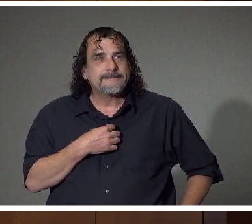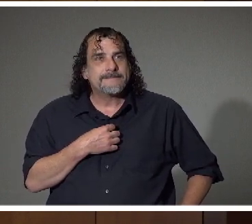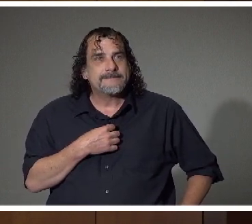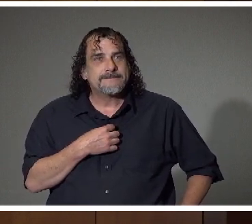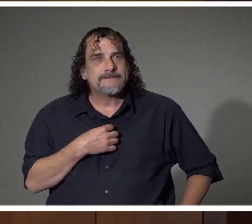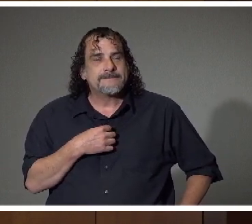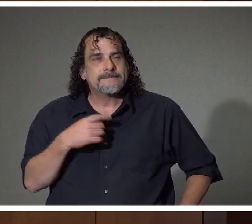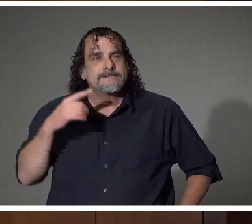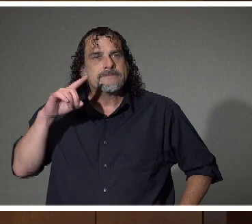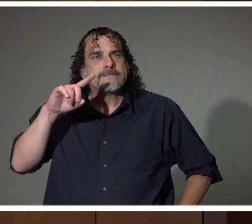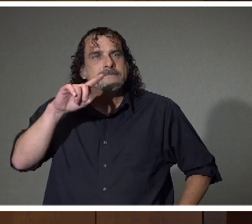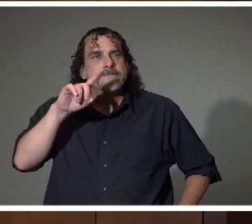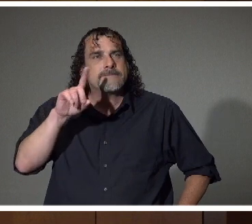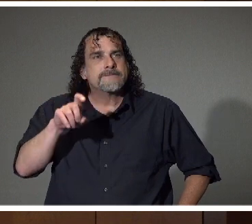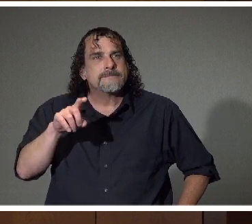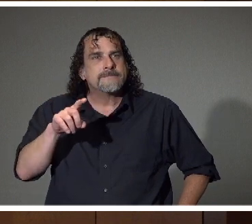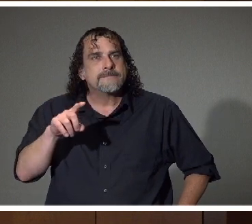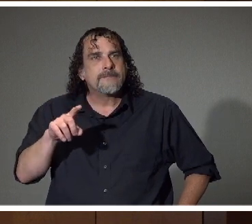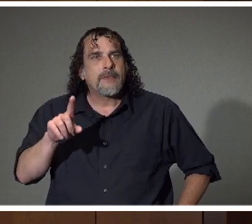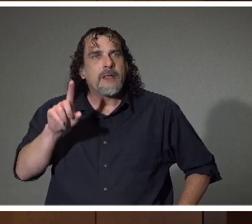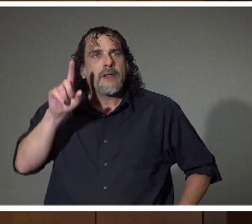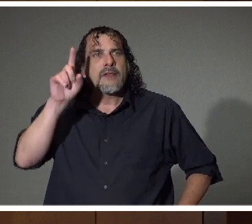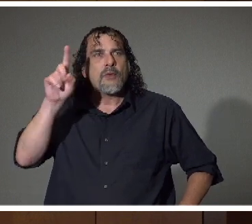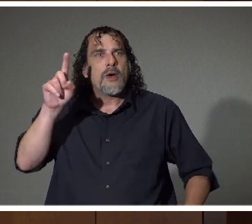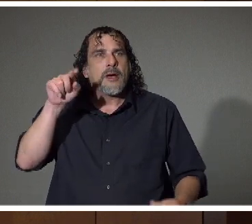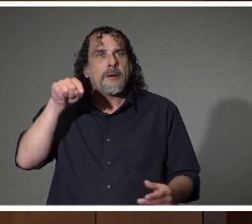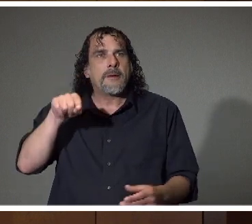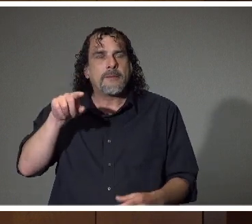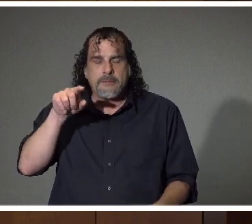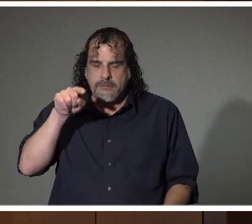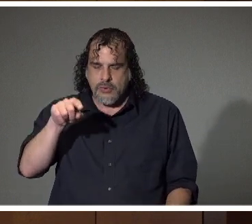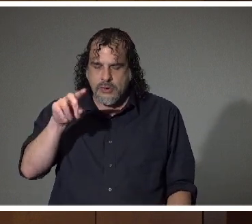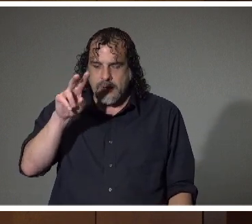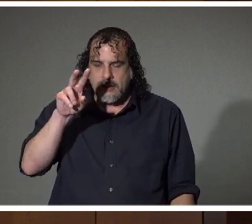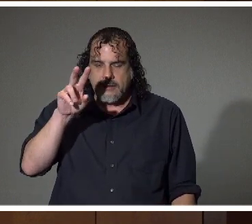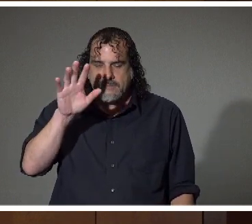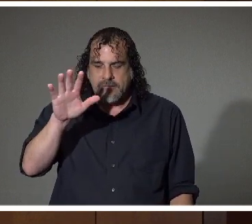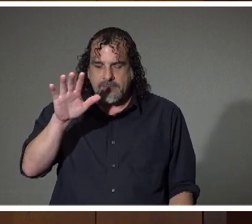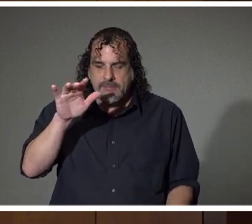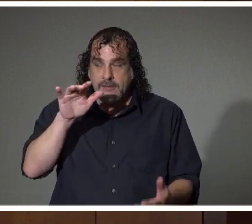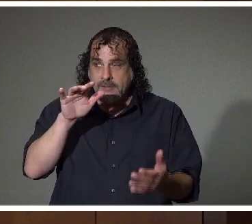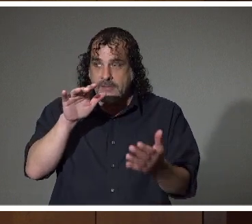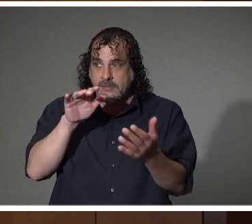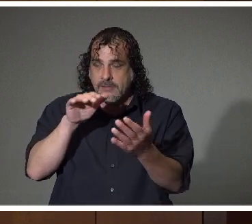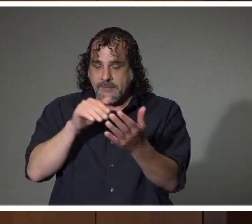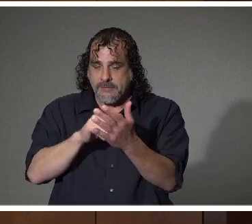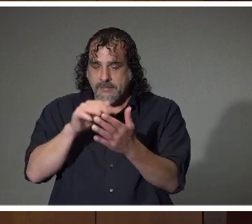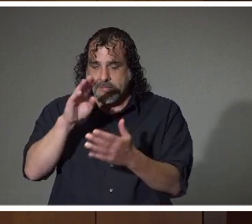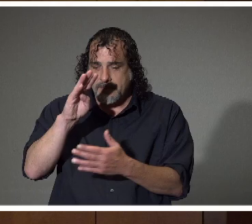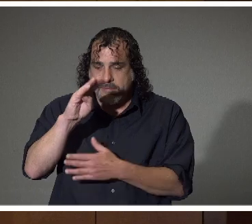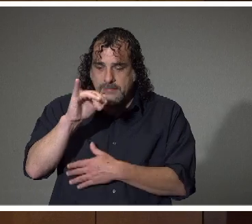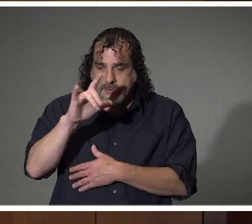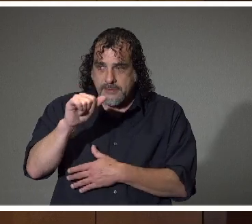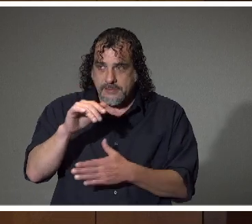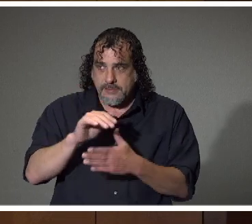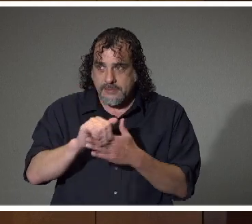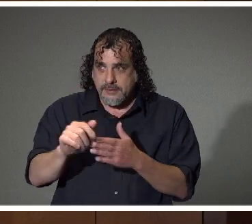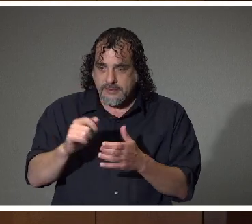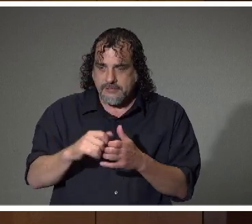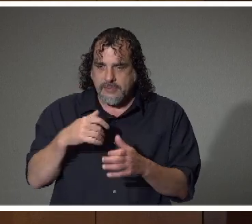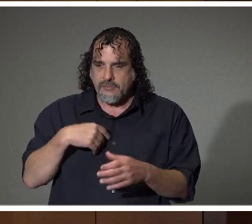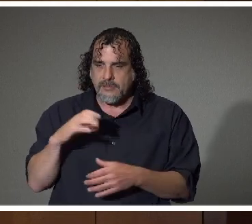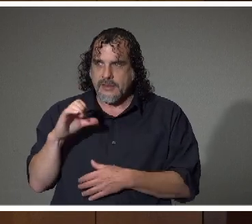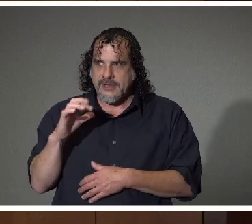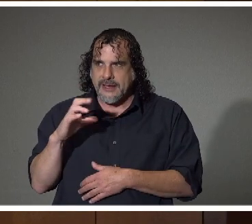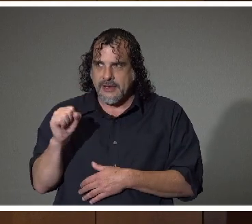Governor, a question for you. The $1.25 billion coming to the state of Mississippi from the Fed and the CARES Act with